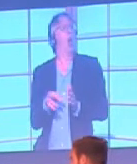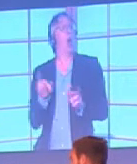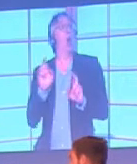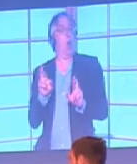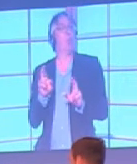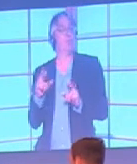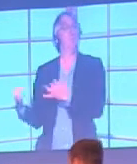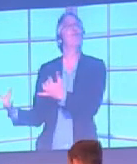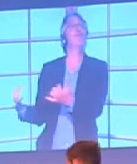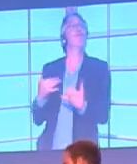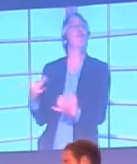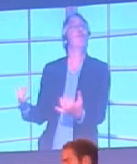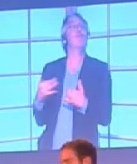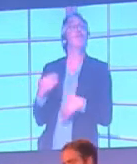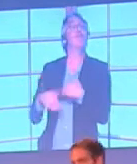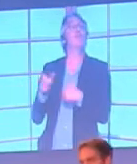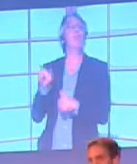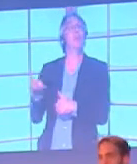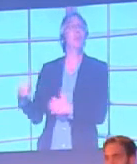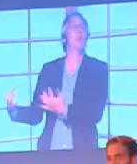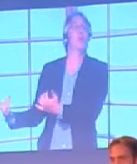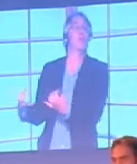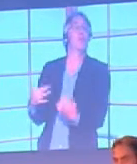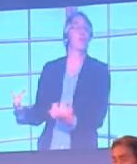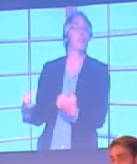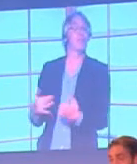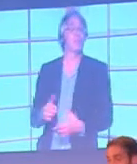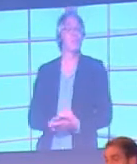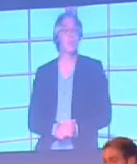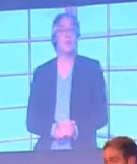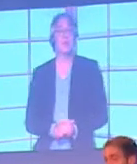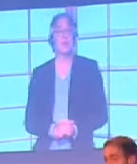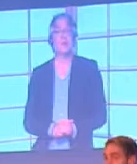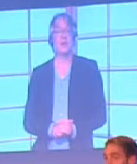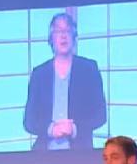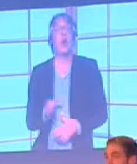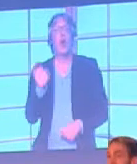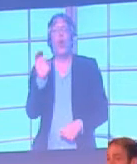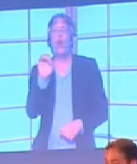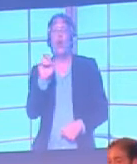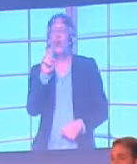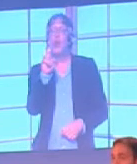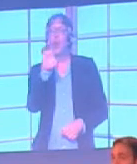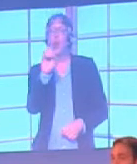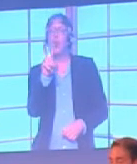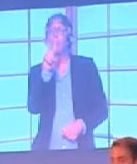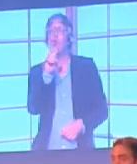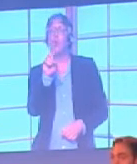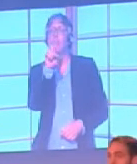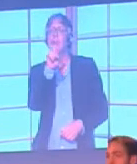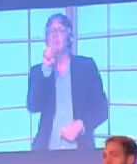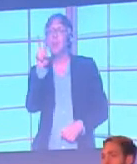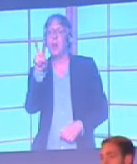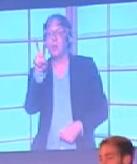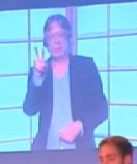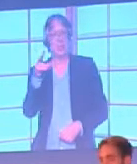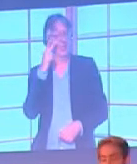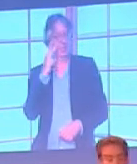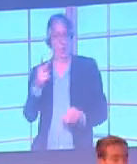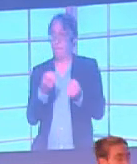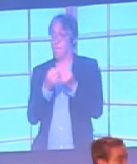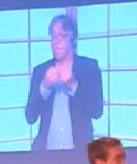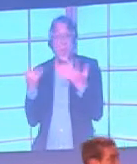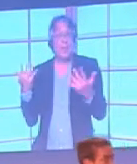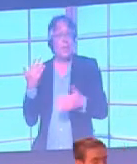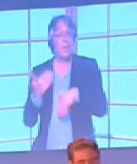think the big legacy of Euro 2012 was that after the Euro, fan came again, because